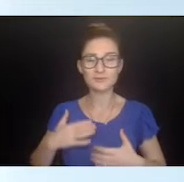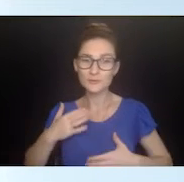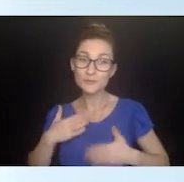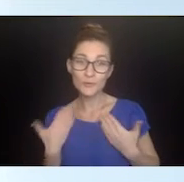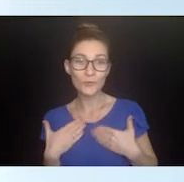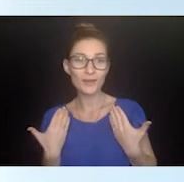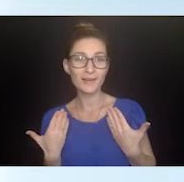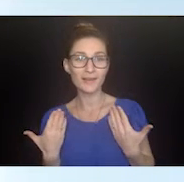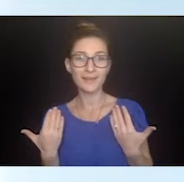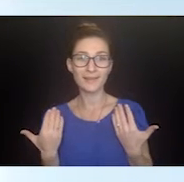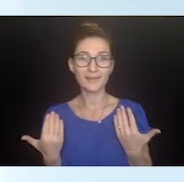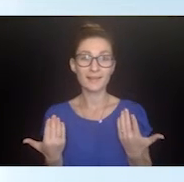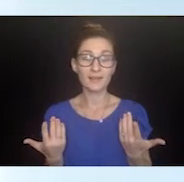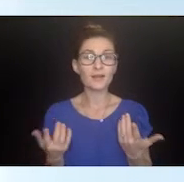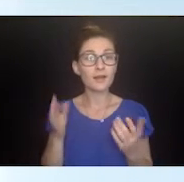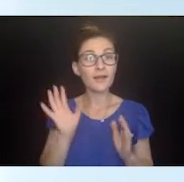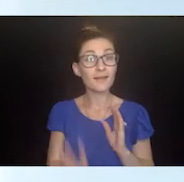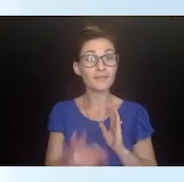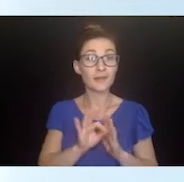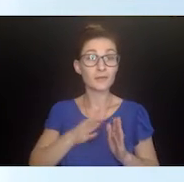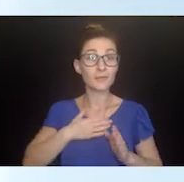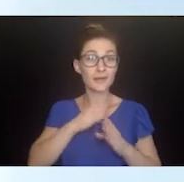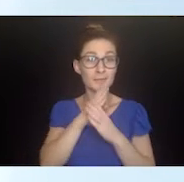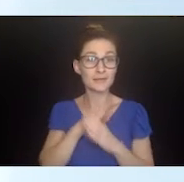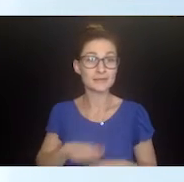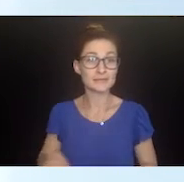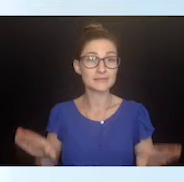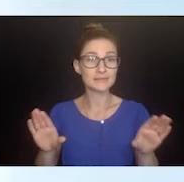joy, I found my peace.